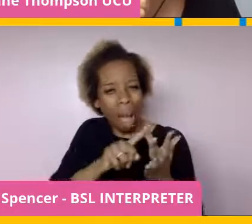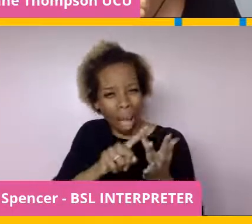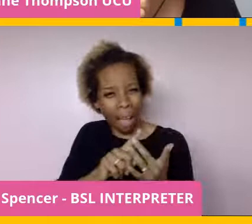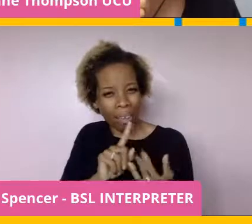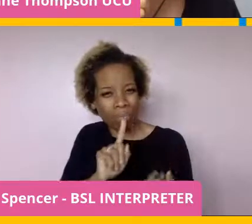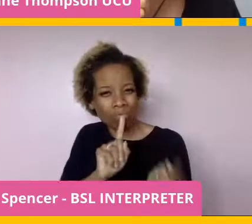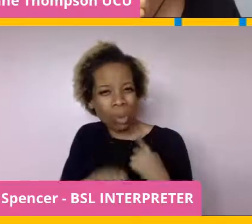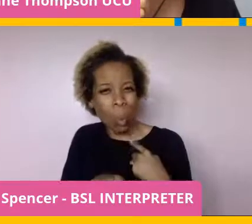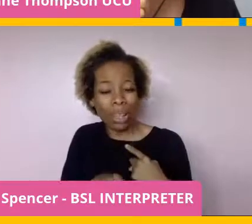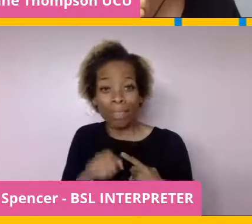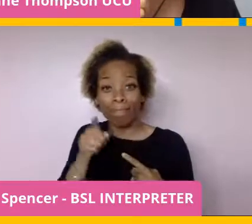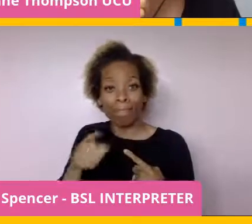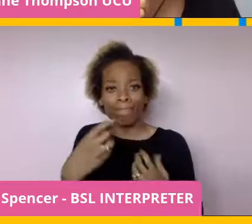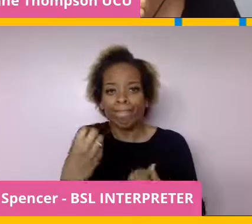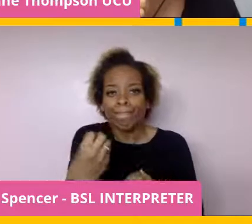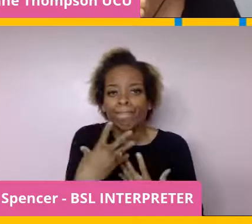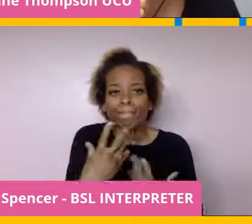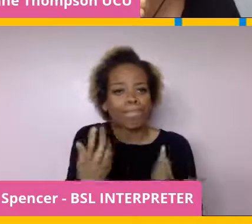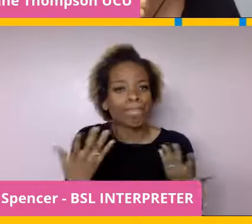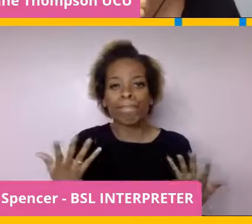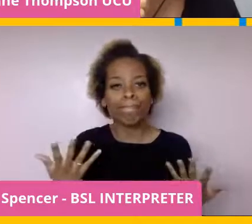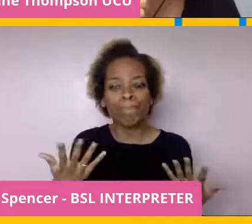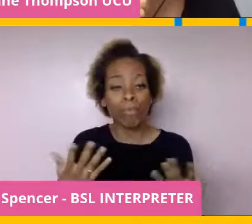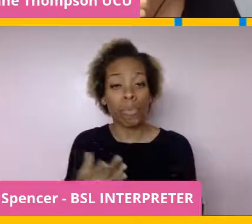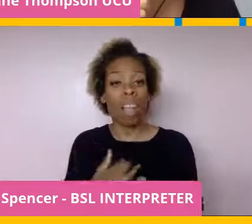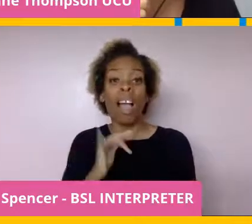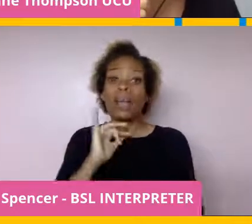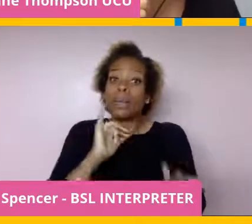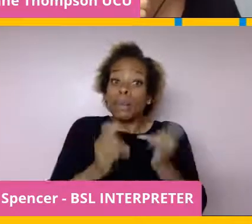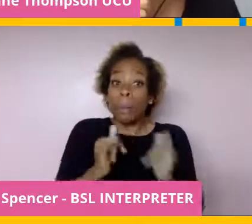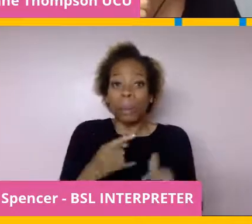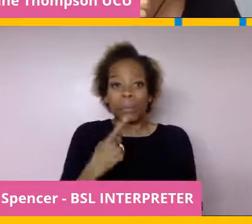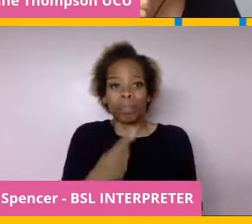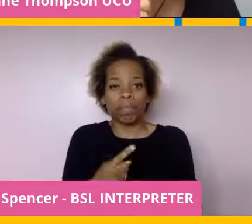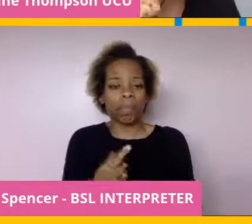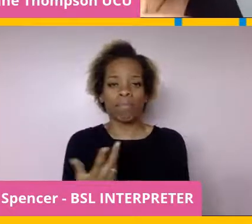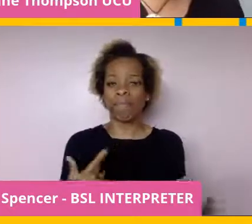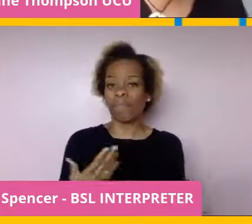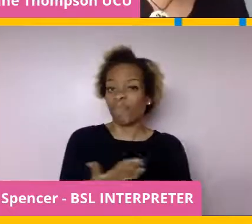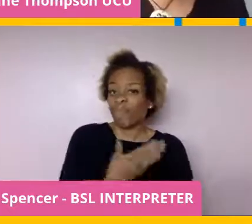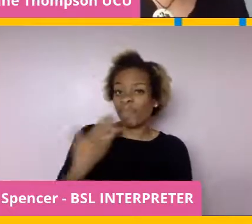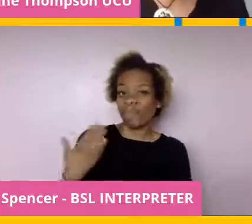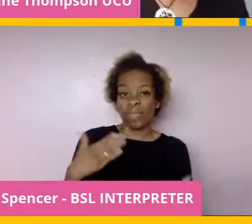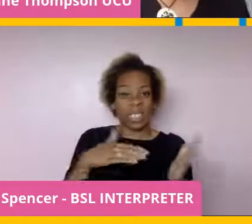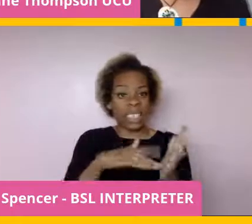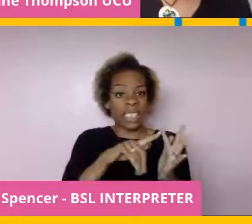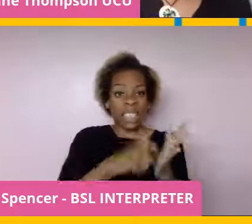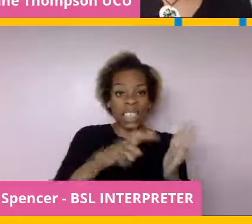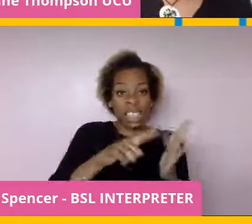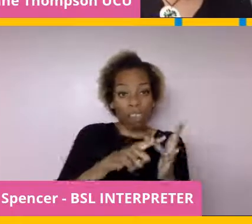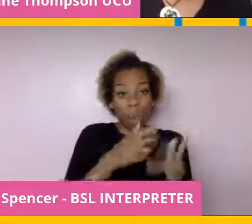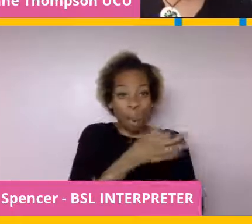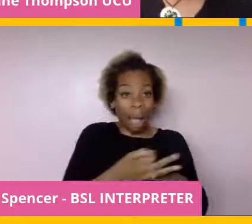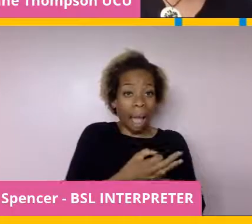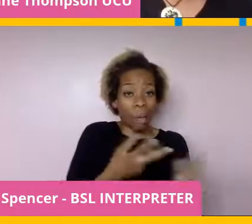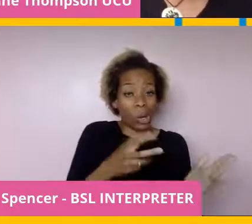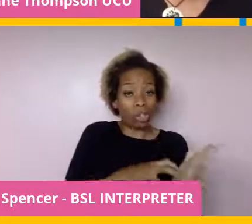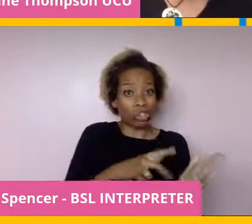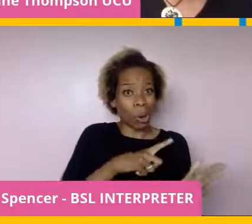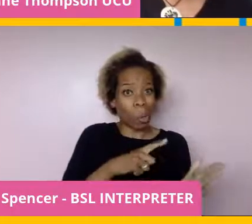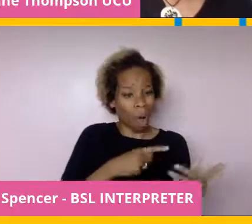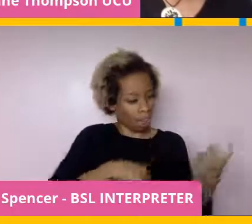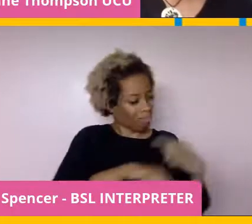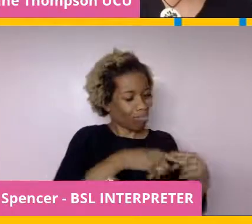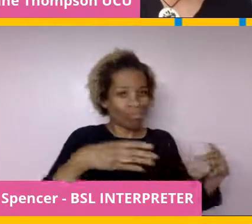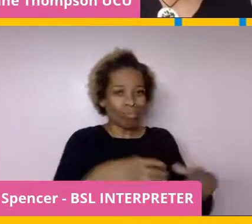for them already, because they will tell us, for example, they have no 0 hours employees, and actually we know because we're talking to them through the branch. So there's a lot of